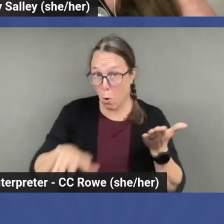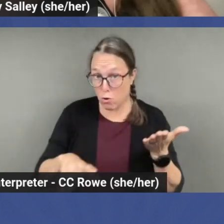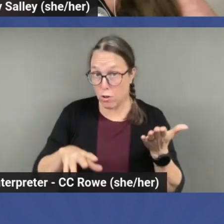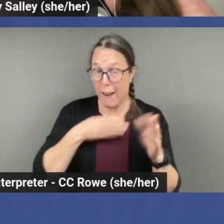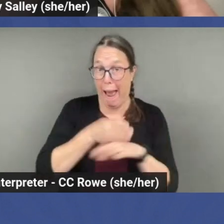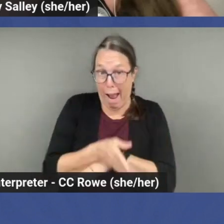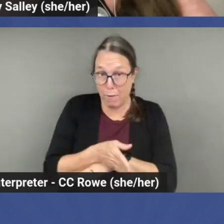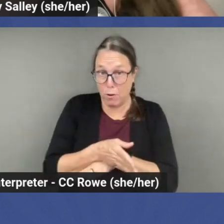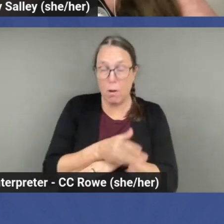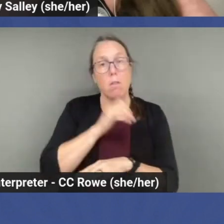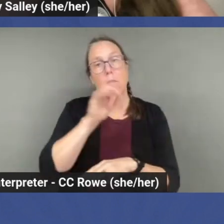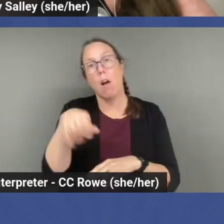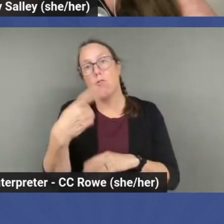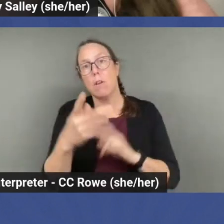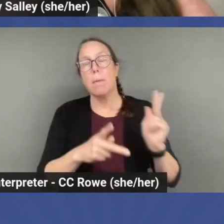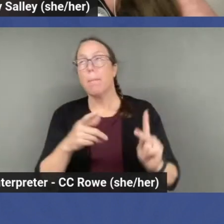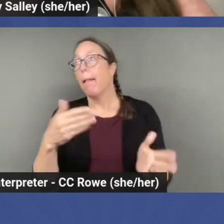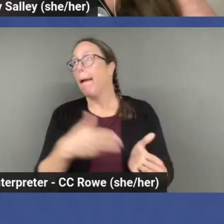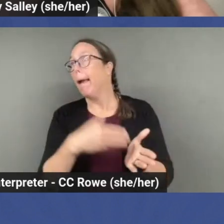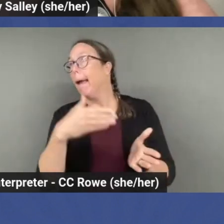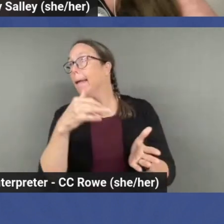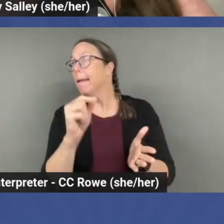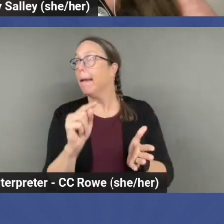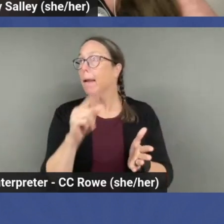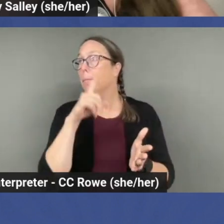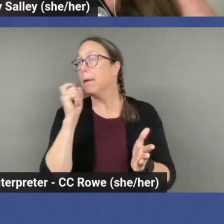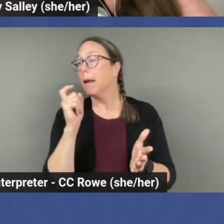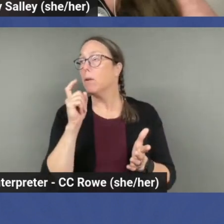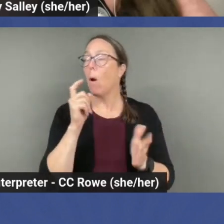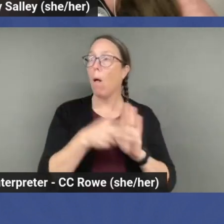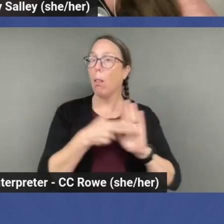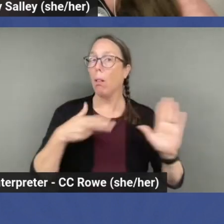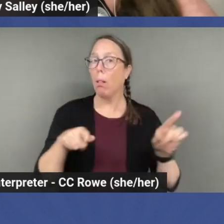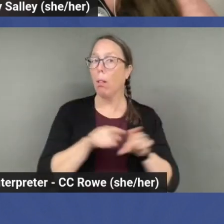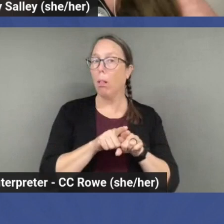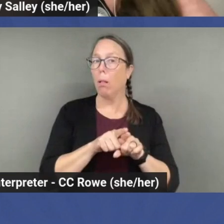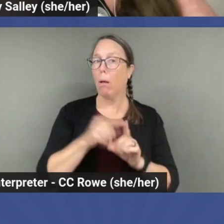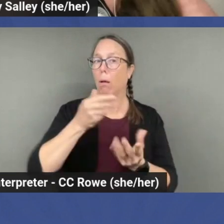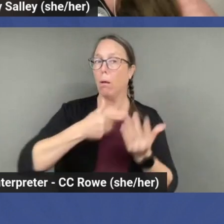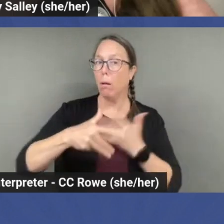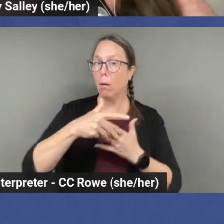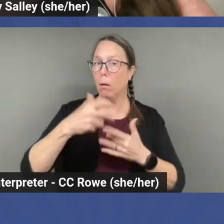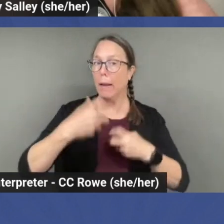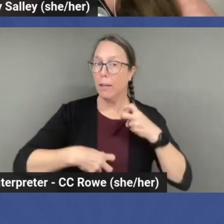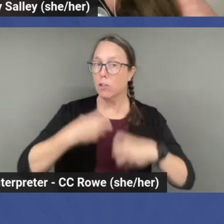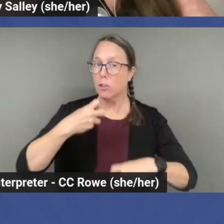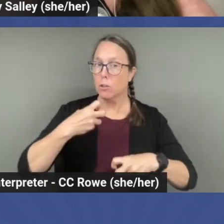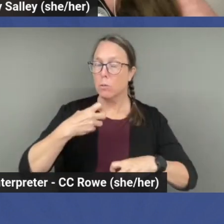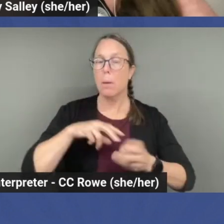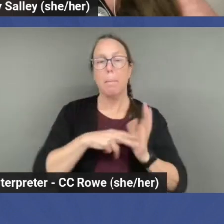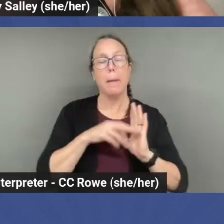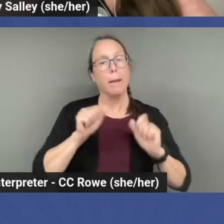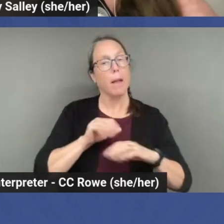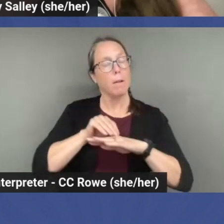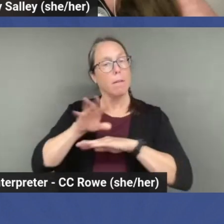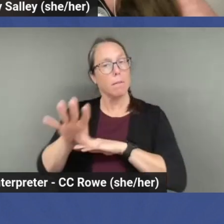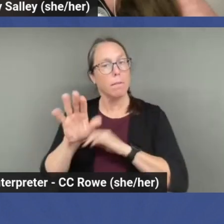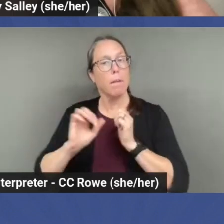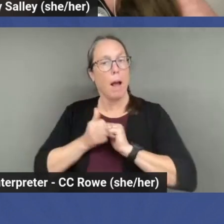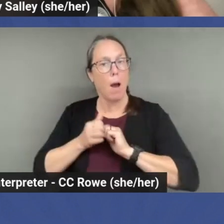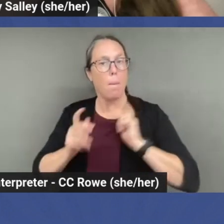like people being against it just because it was labeled as a social issue, and that could affect like how